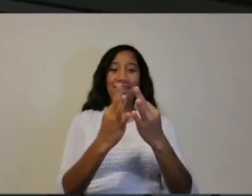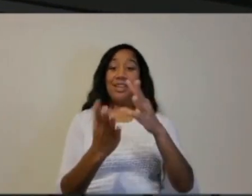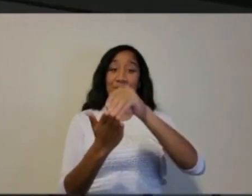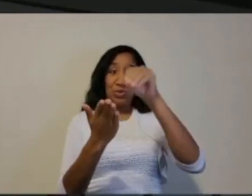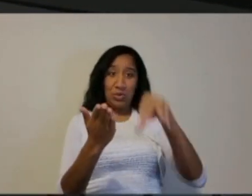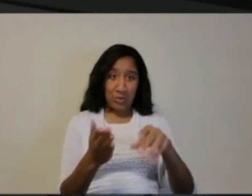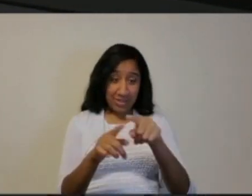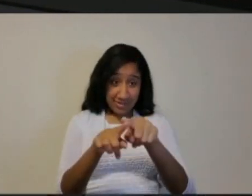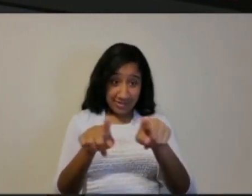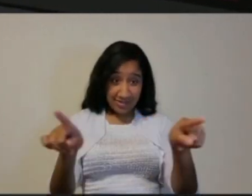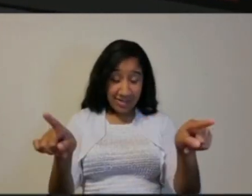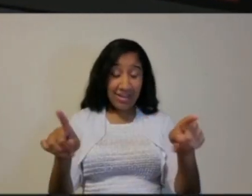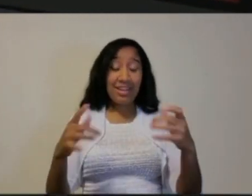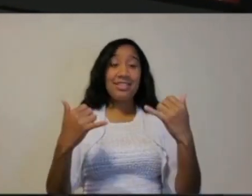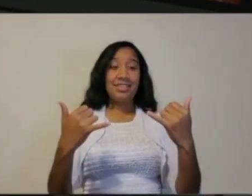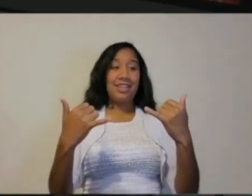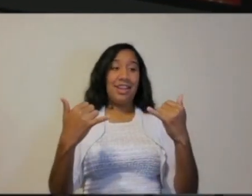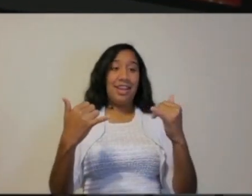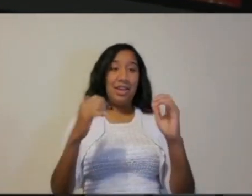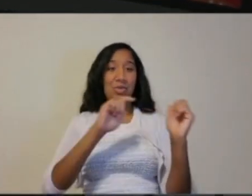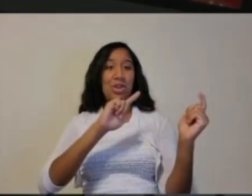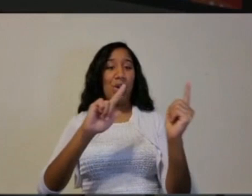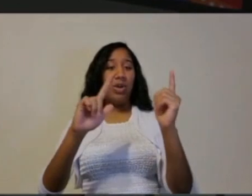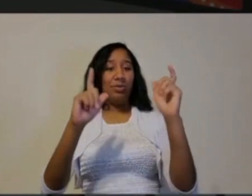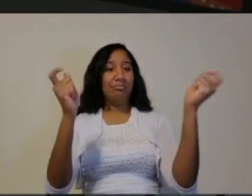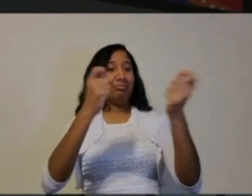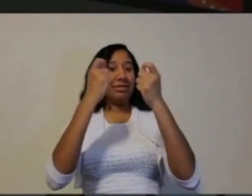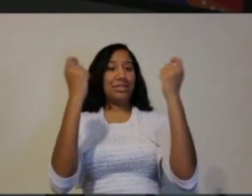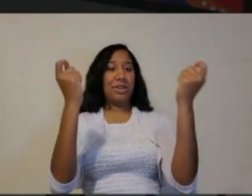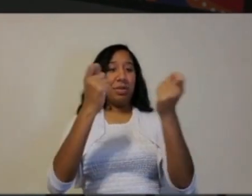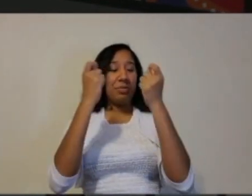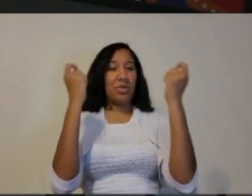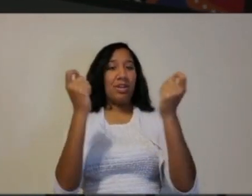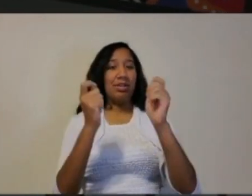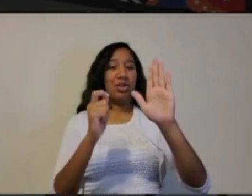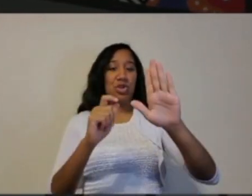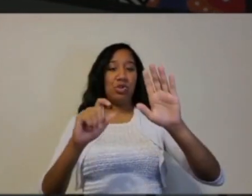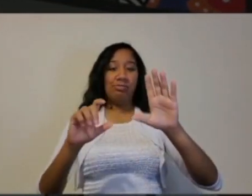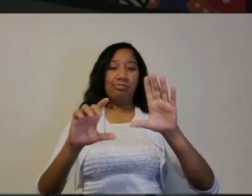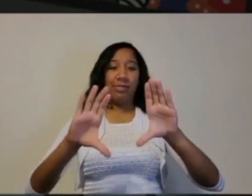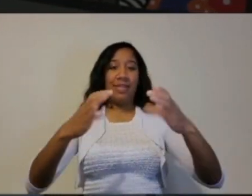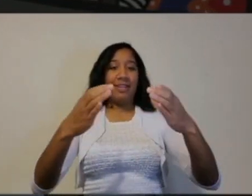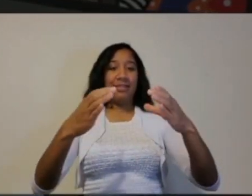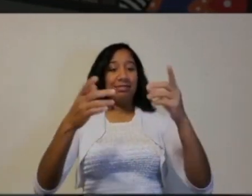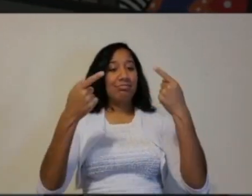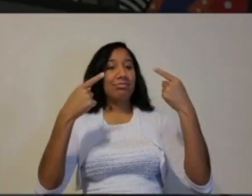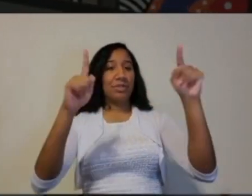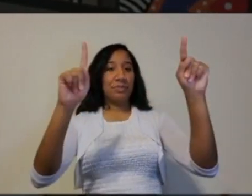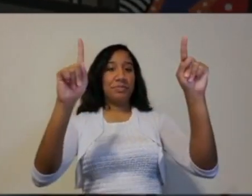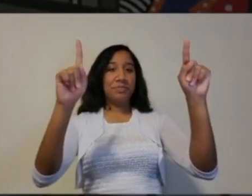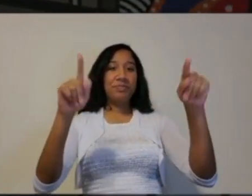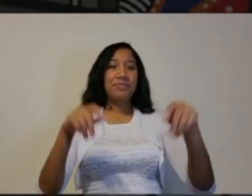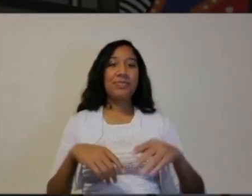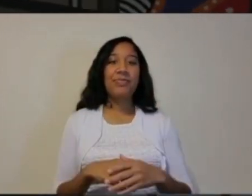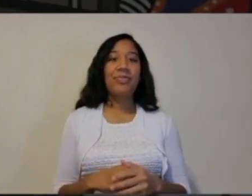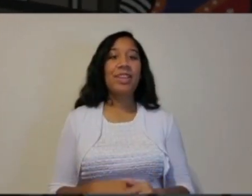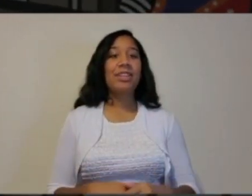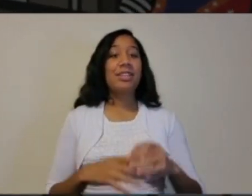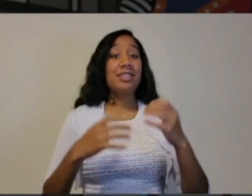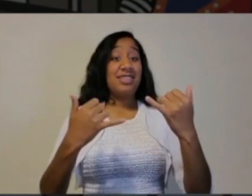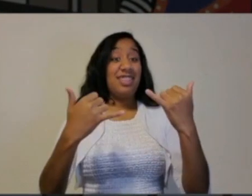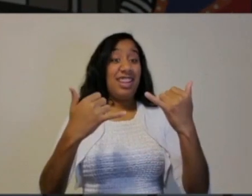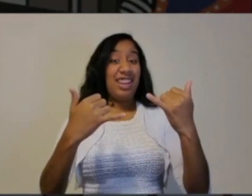Even though the ceremonies were different this year as students were celebrated virtually rather than in person and cap and gowns were not